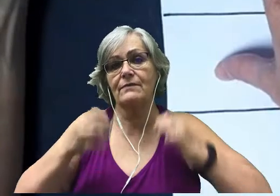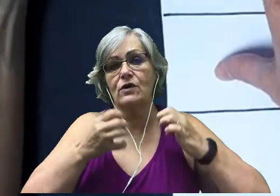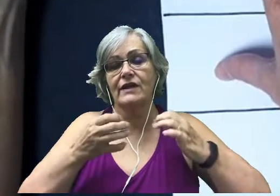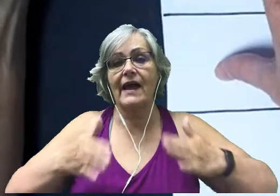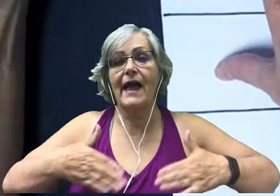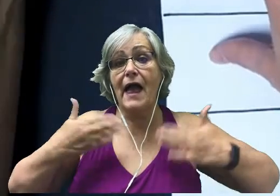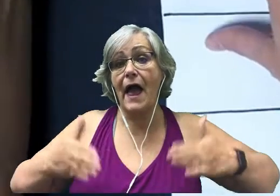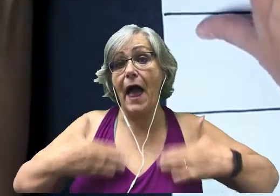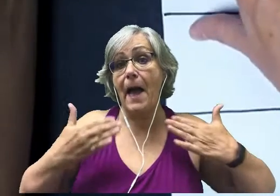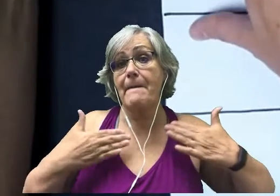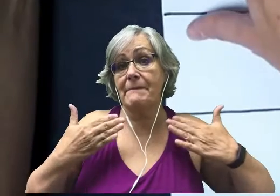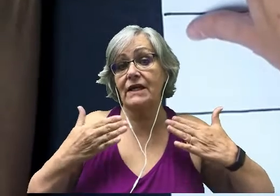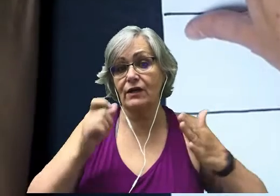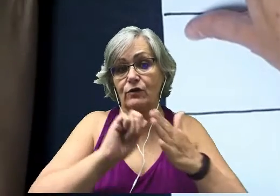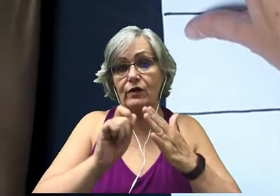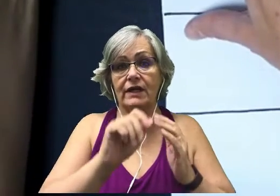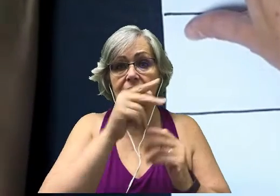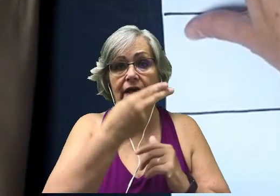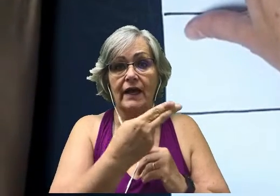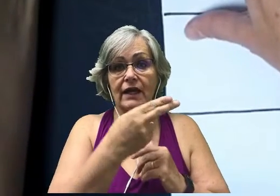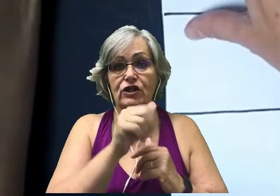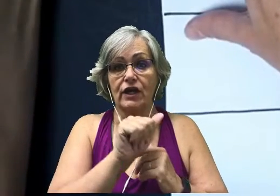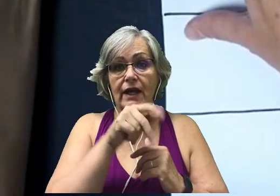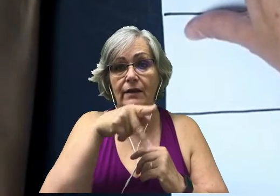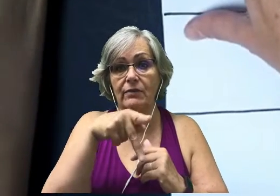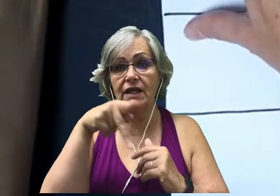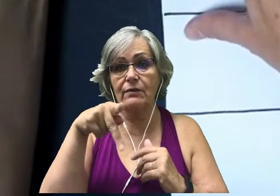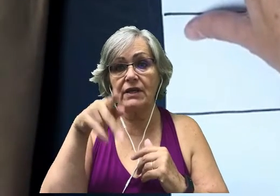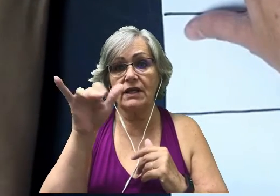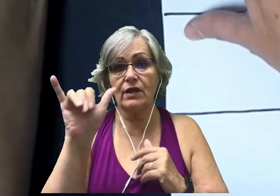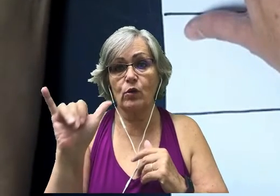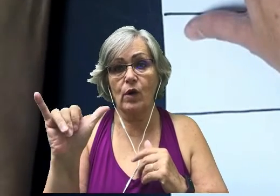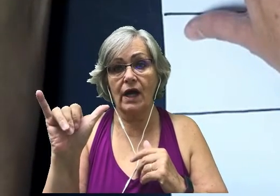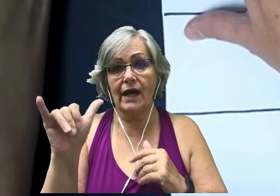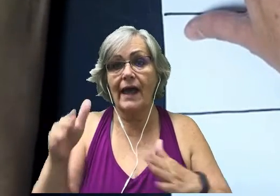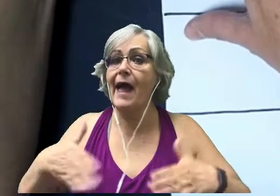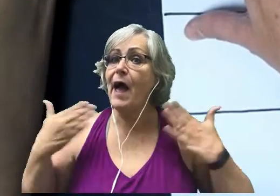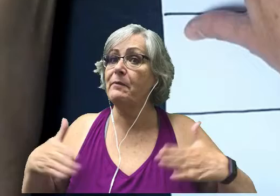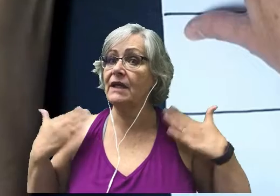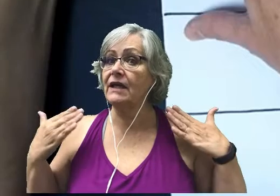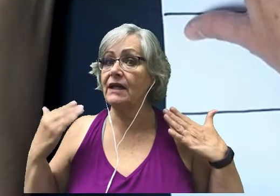an emotion. Happy could be what we want to write here. H-A-P-P-Y.